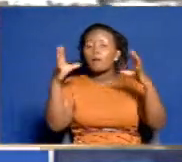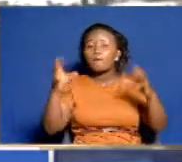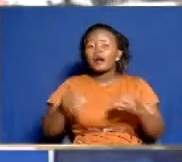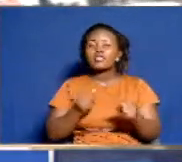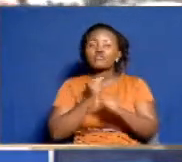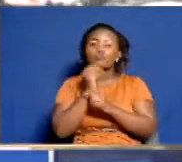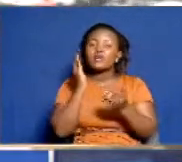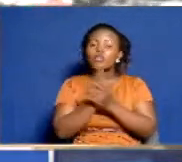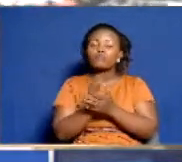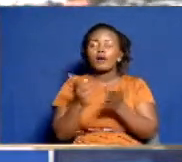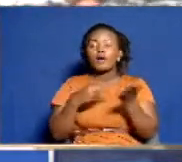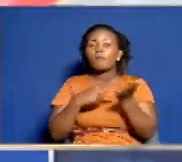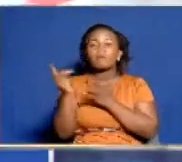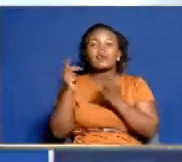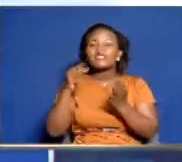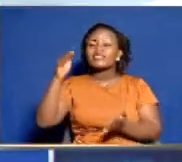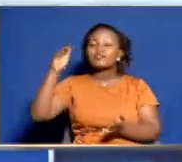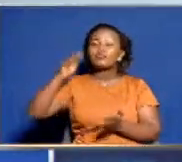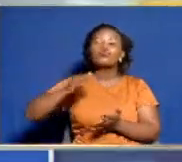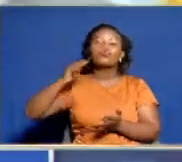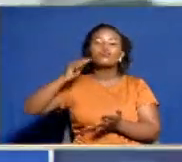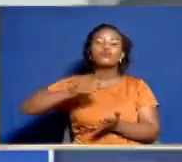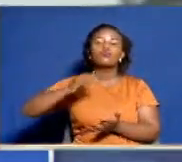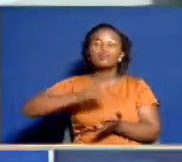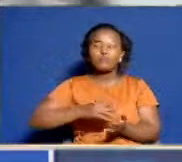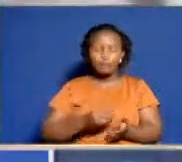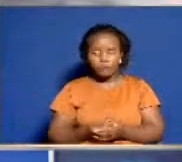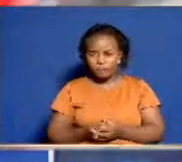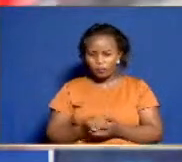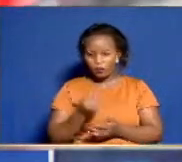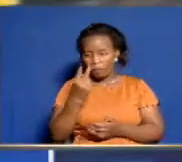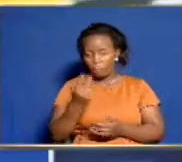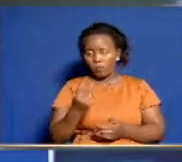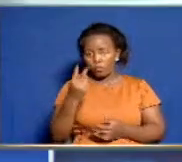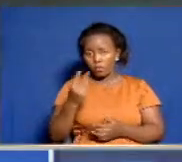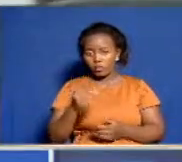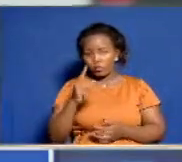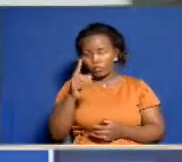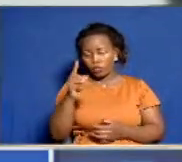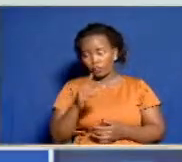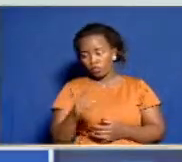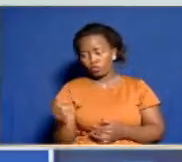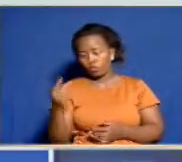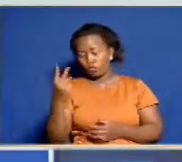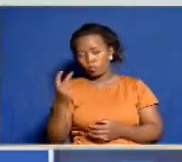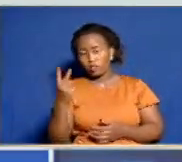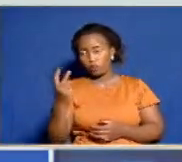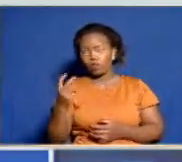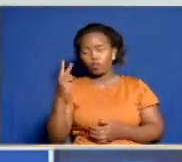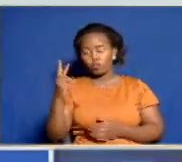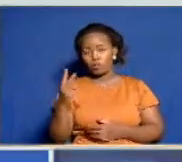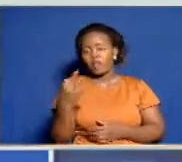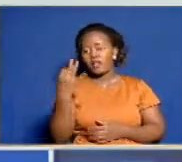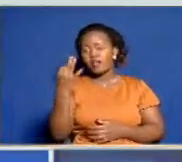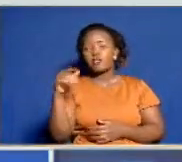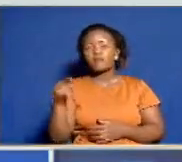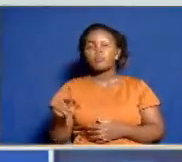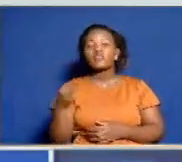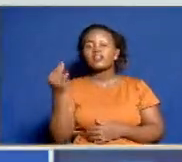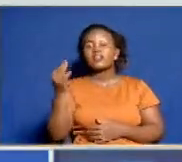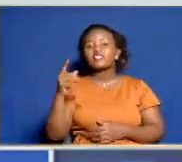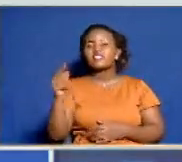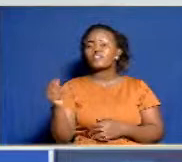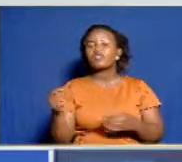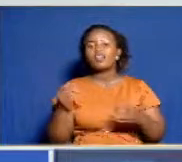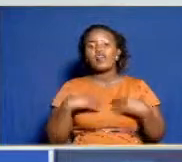kuwa tunapandishiwa vitu kila wakati. The 2021-2022 3.6 trillion shillings Kenyan budget has been received with